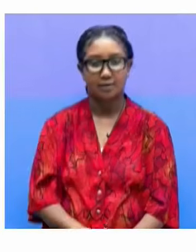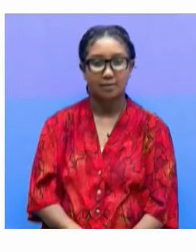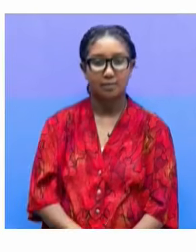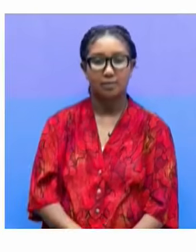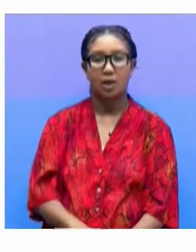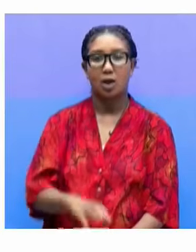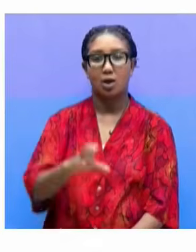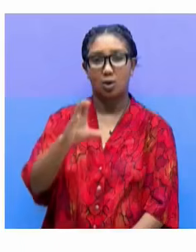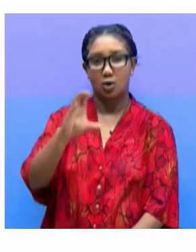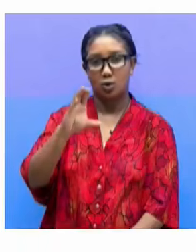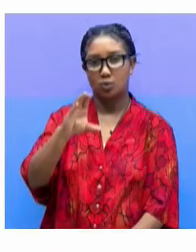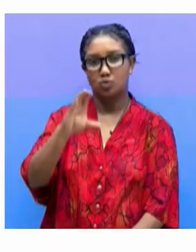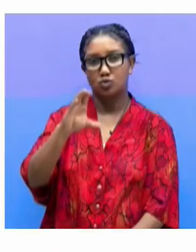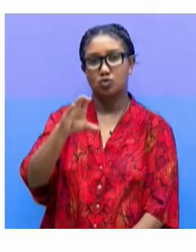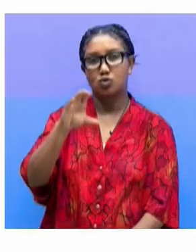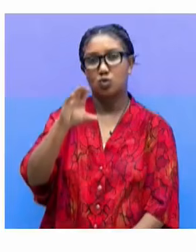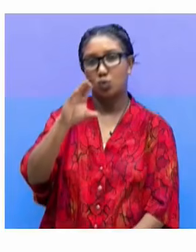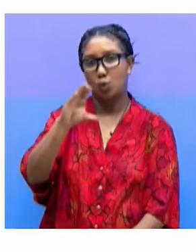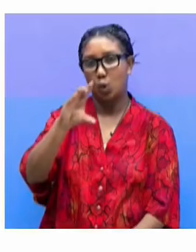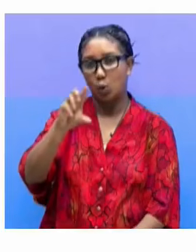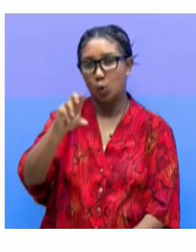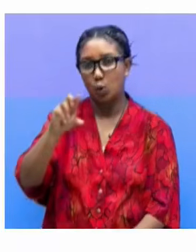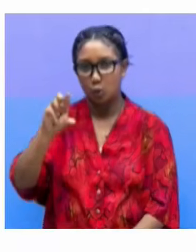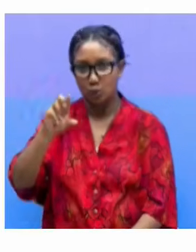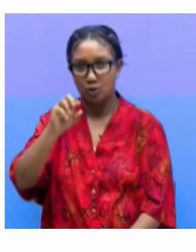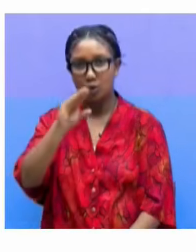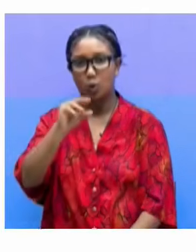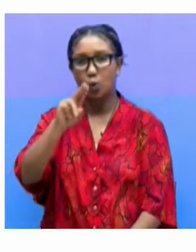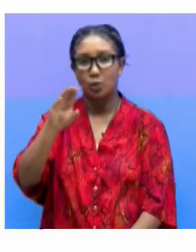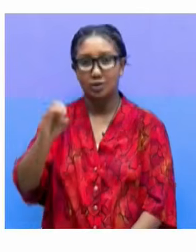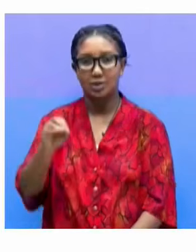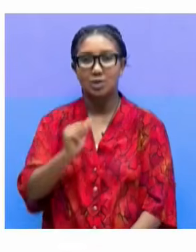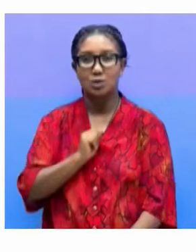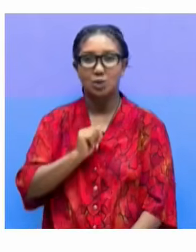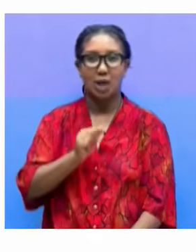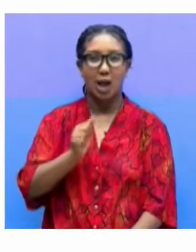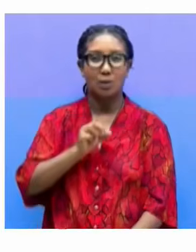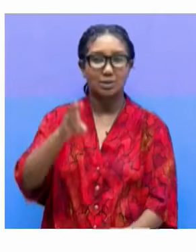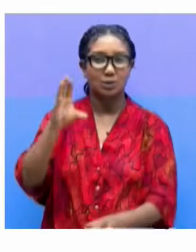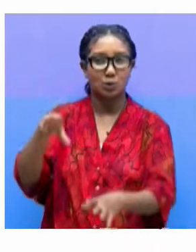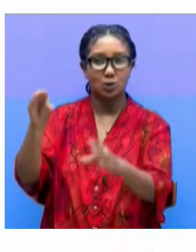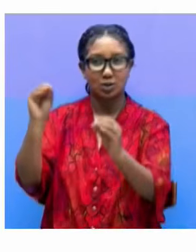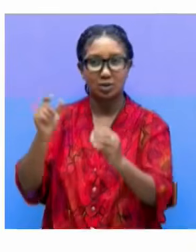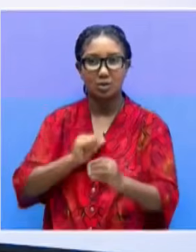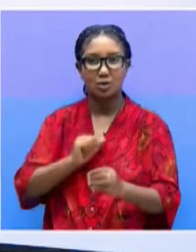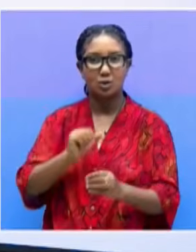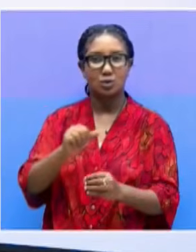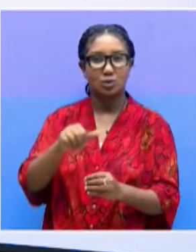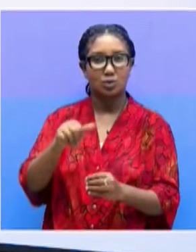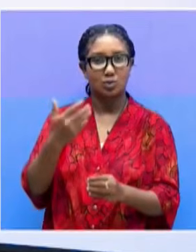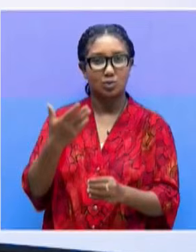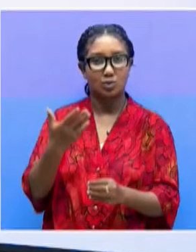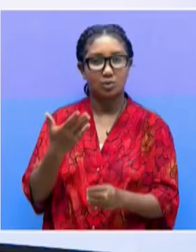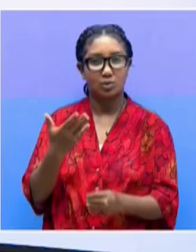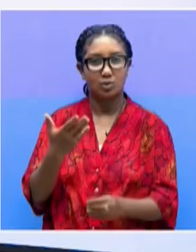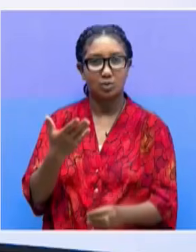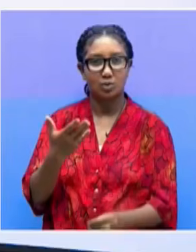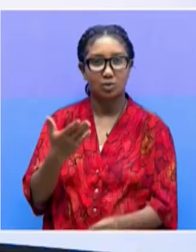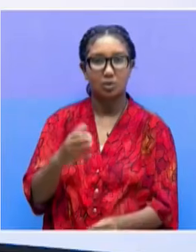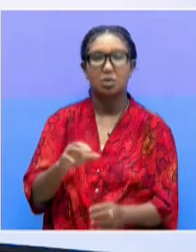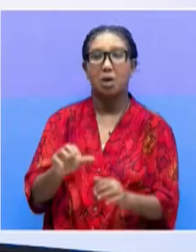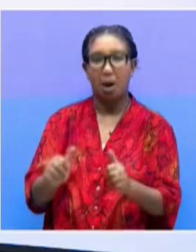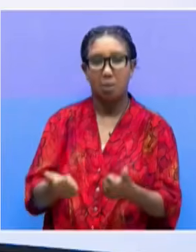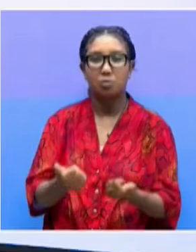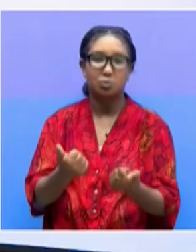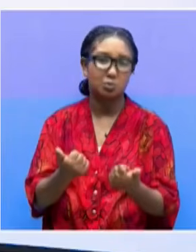could. Yeah? Yeah, when I was a student, we used to say, woulda, shoulda, coulda. This is how